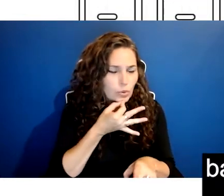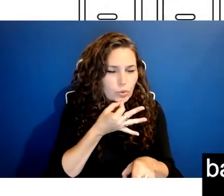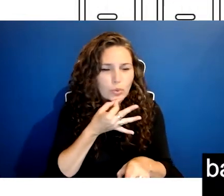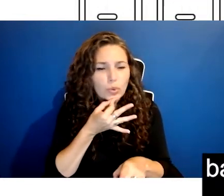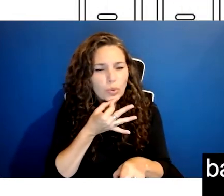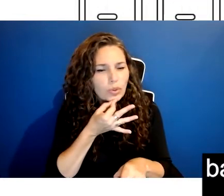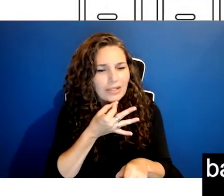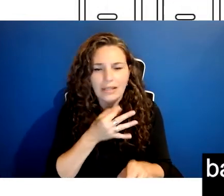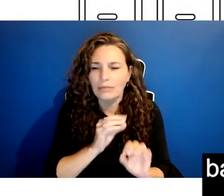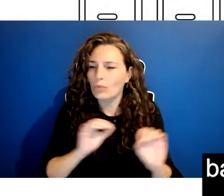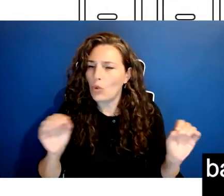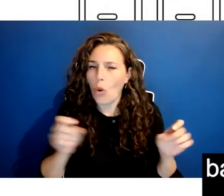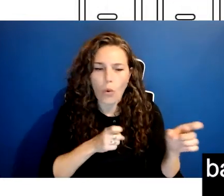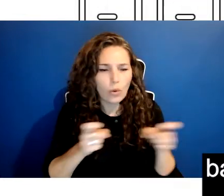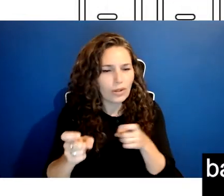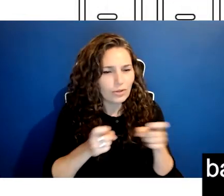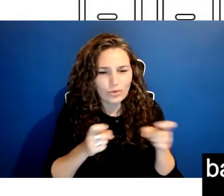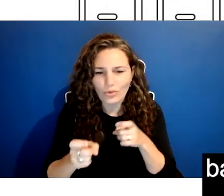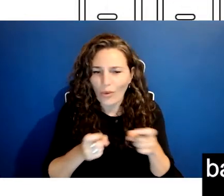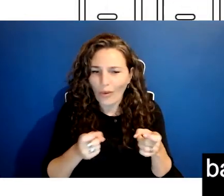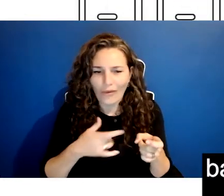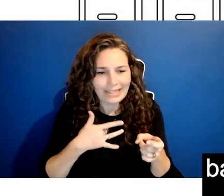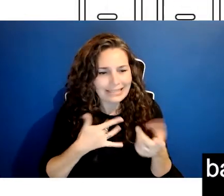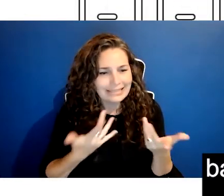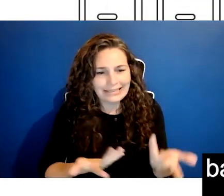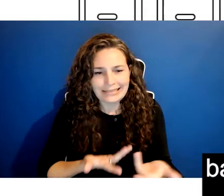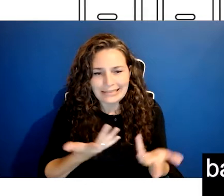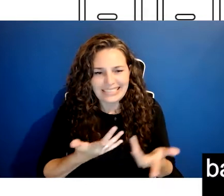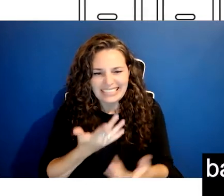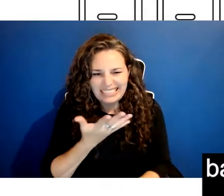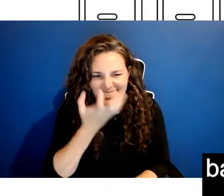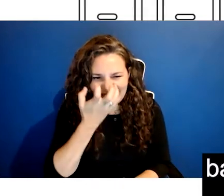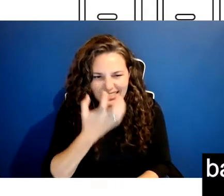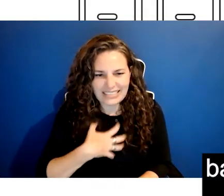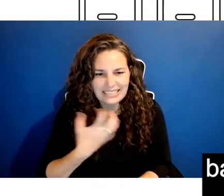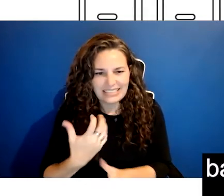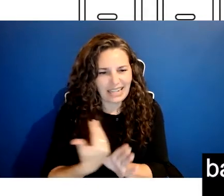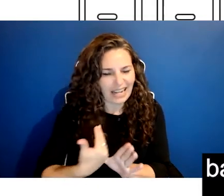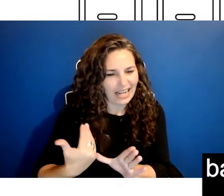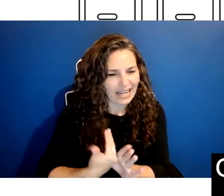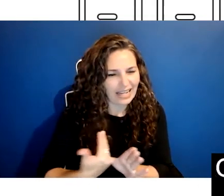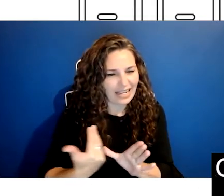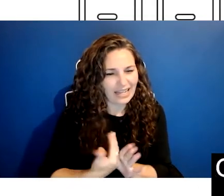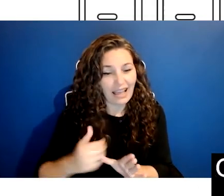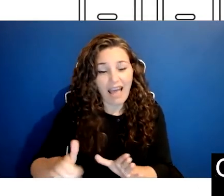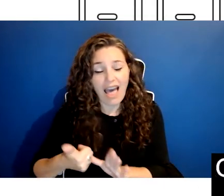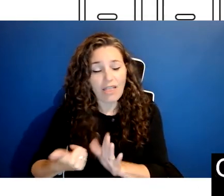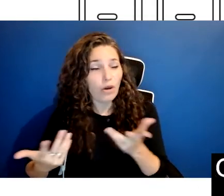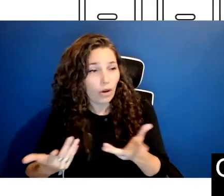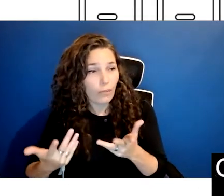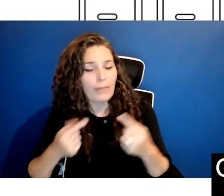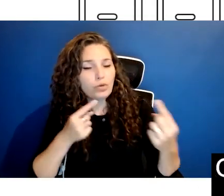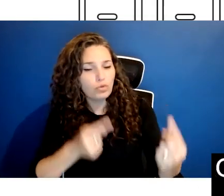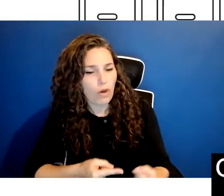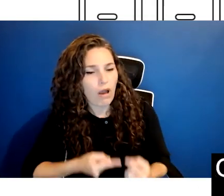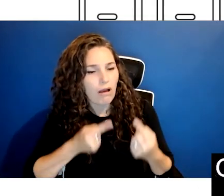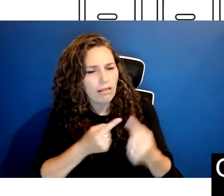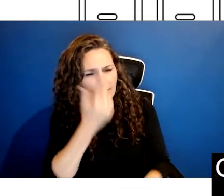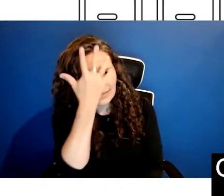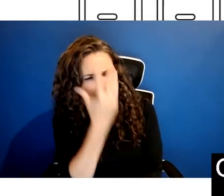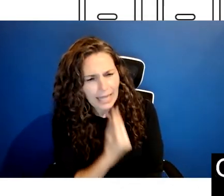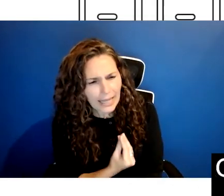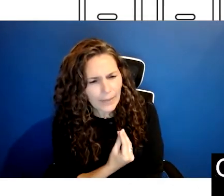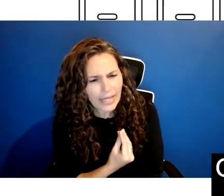happen, out of control, angry or irritable. Other signs are difficulty